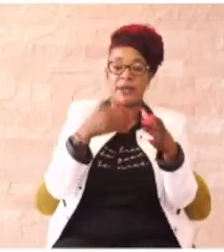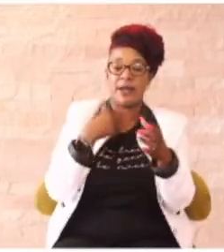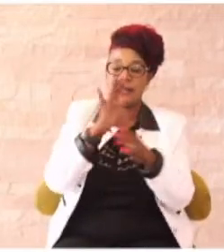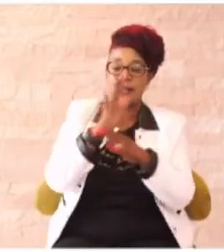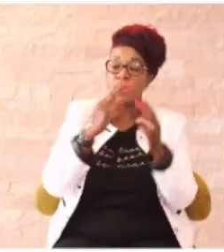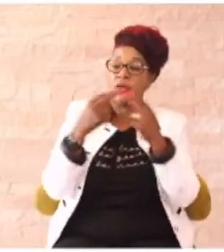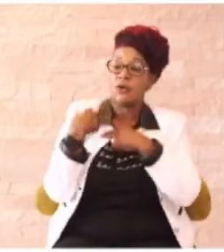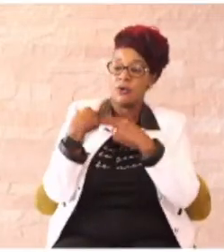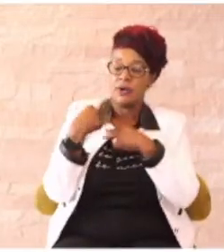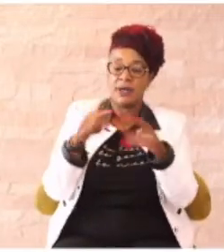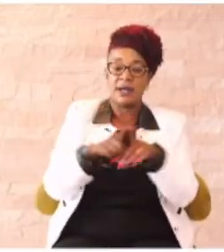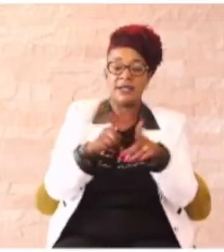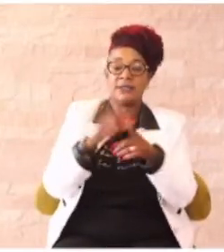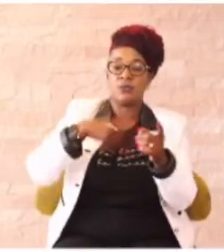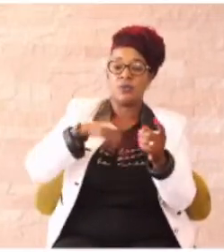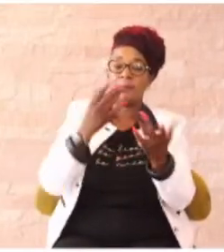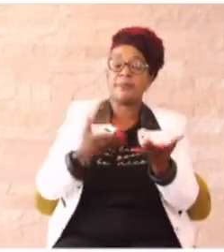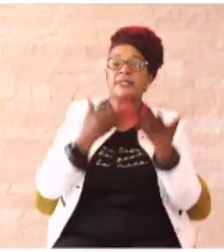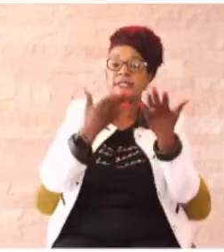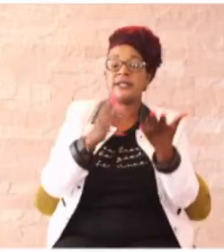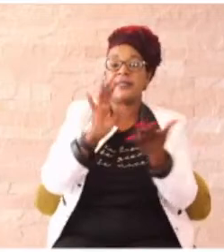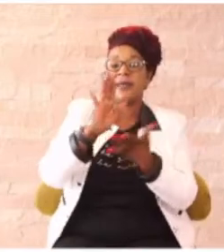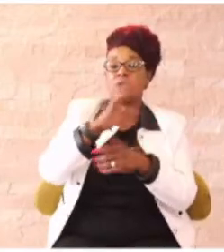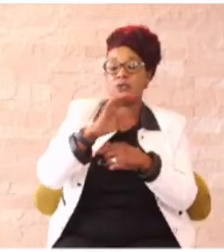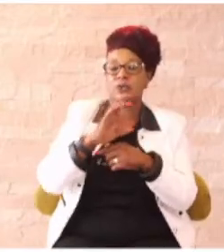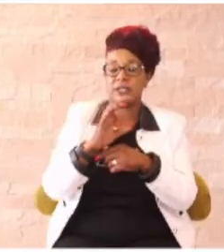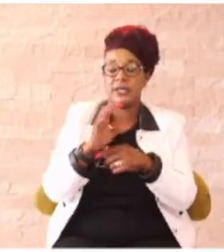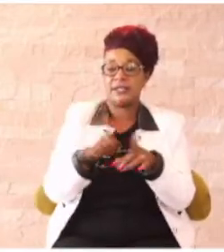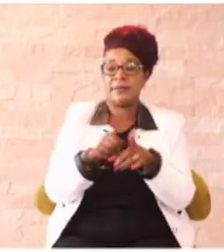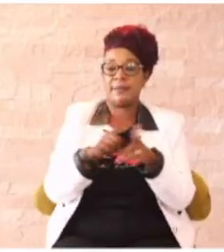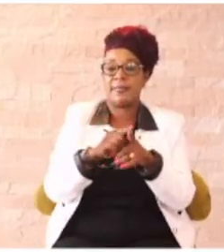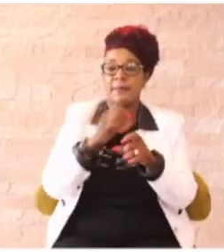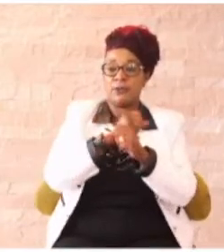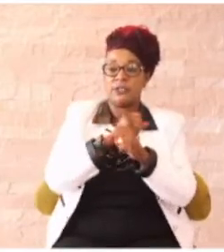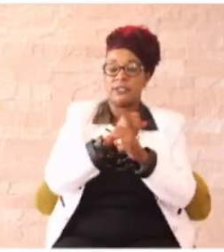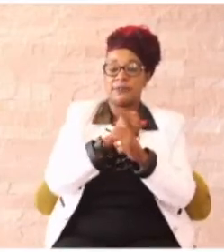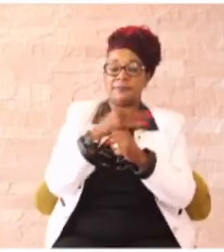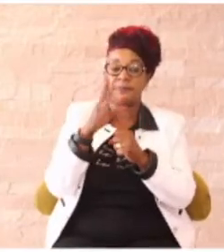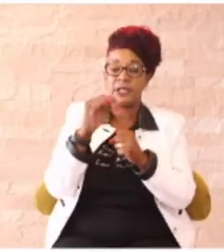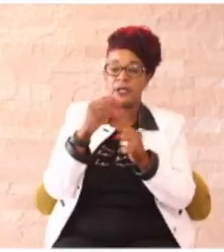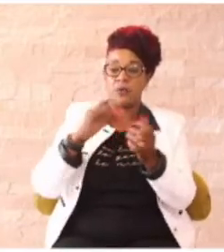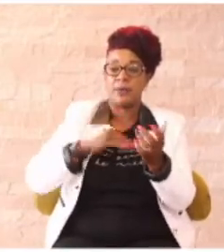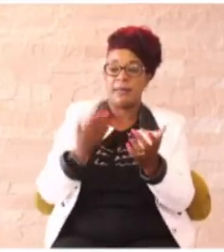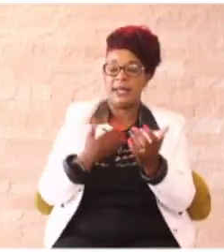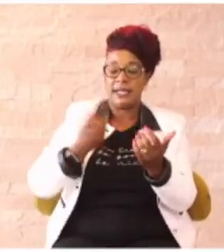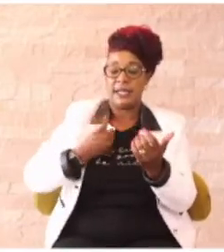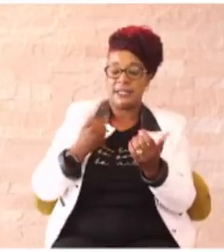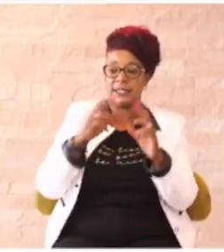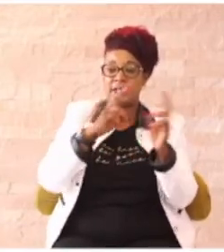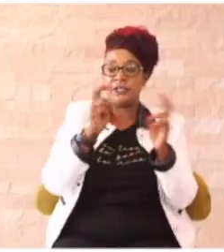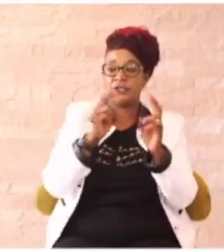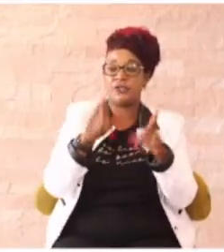role while representing their constituencies and prioritizing women and girls' issues in the 2 districts